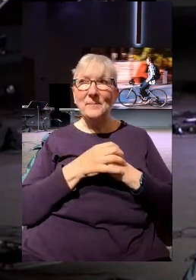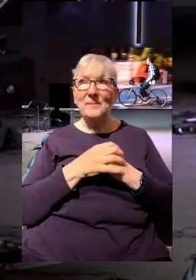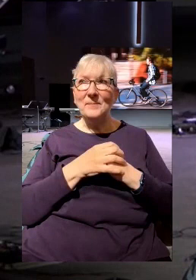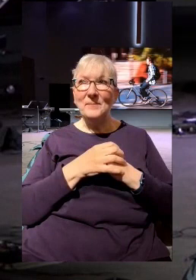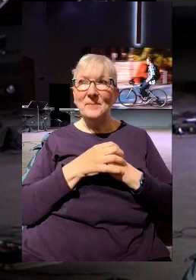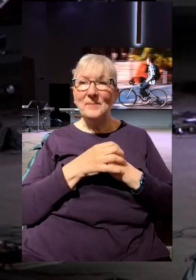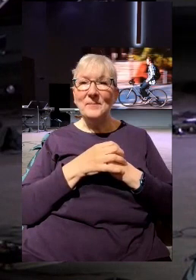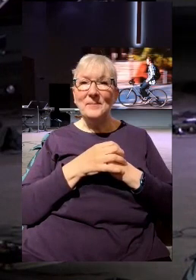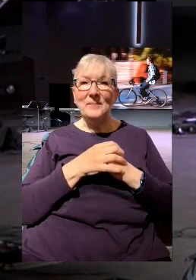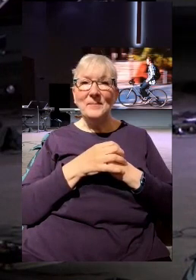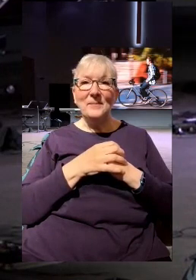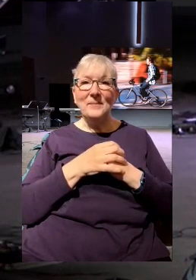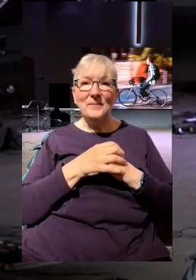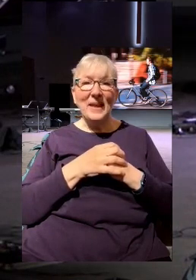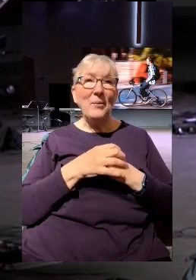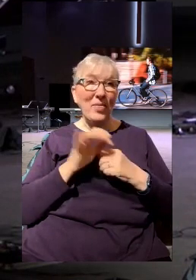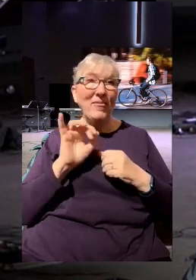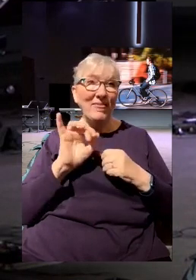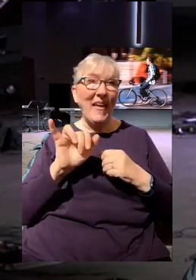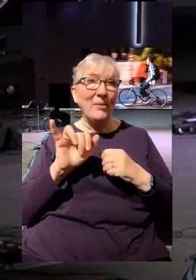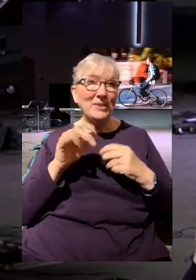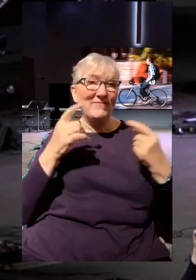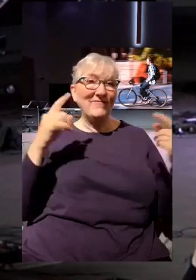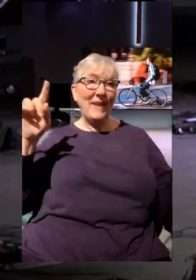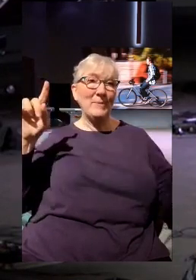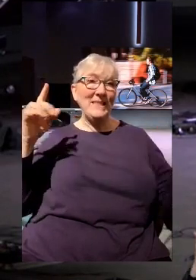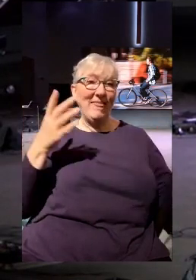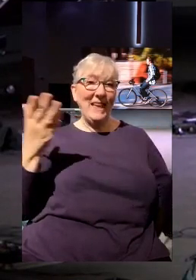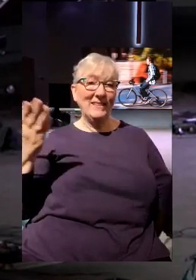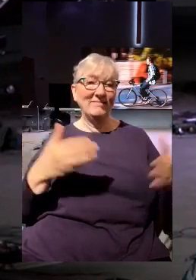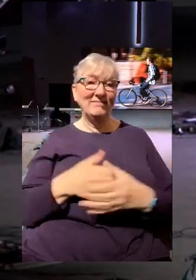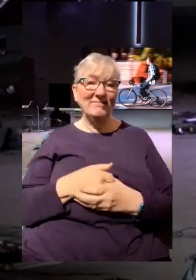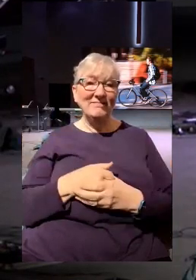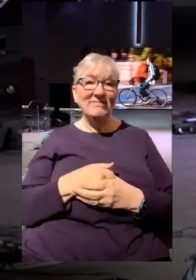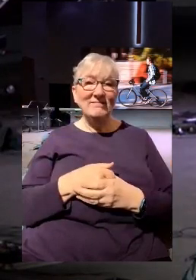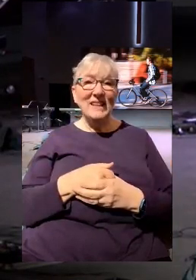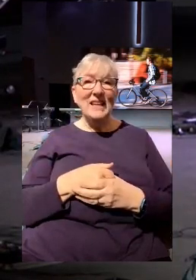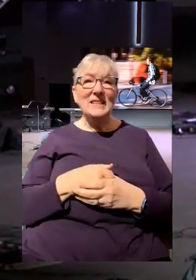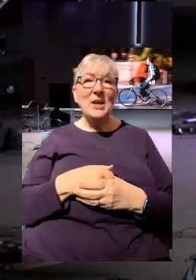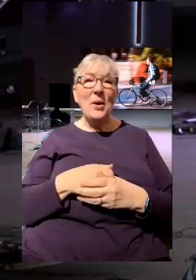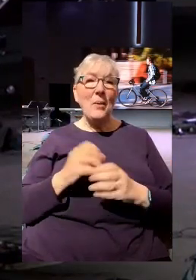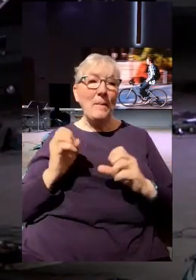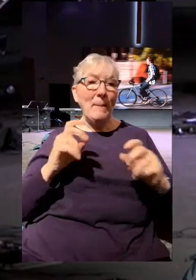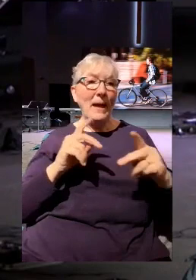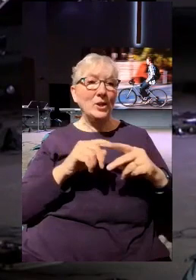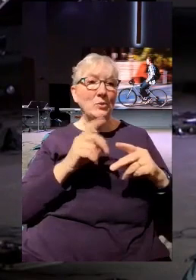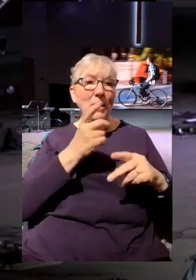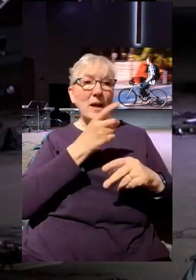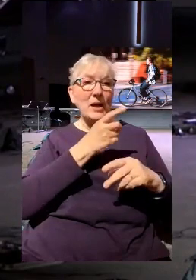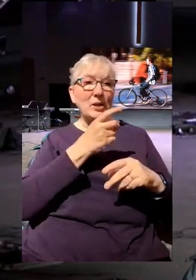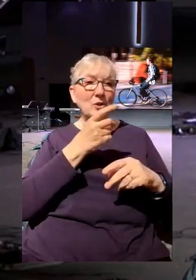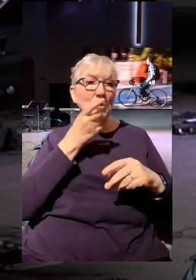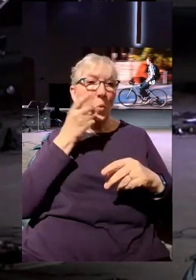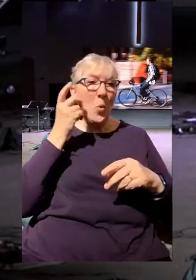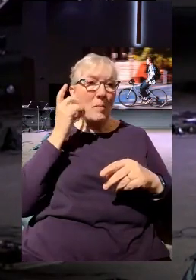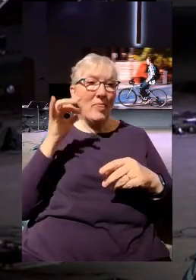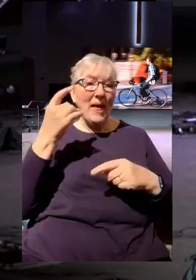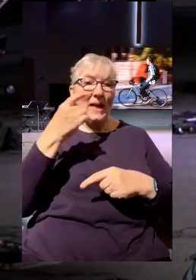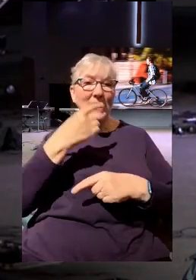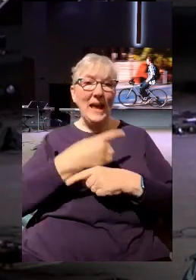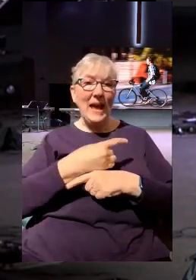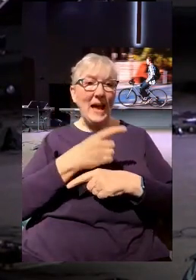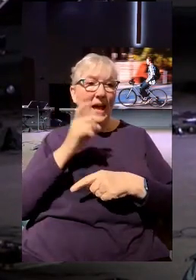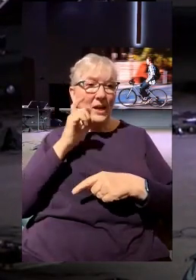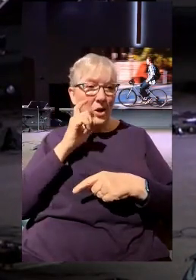It was actually a thing. So as I rode back to my dorm that day and I looked around, I noticed that there were 3-speeds on campus, there